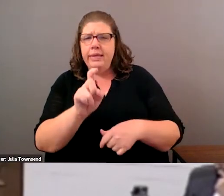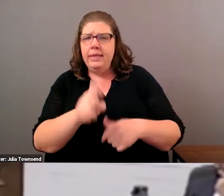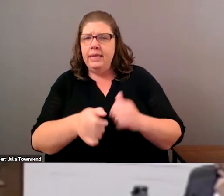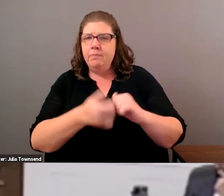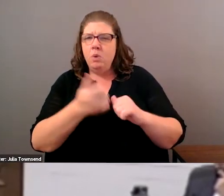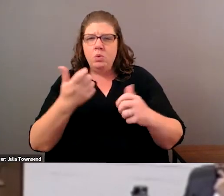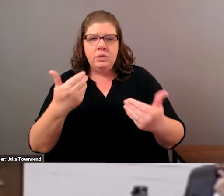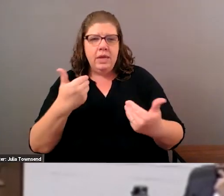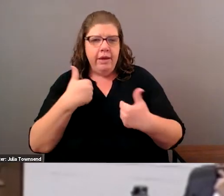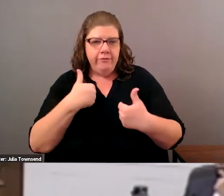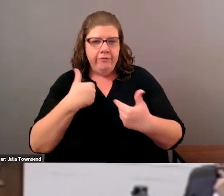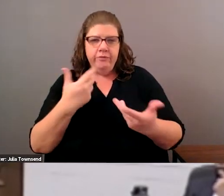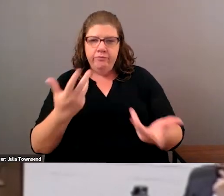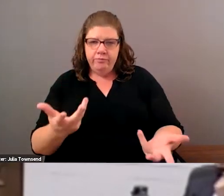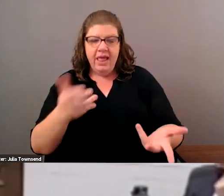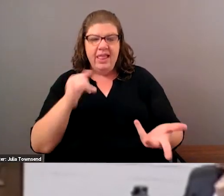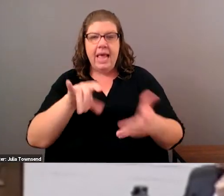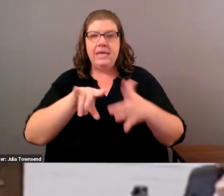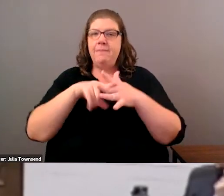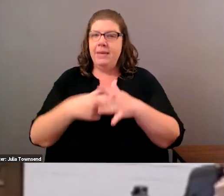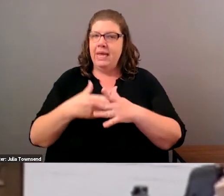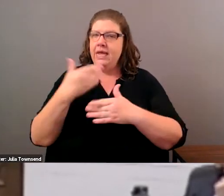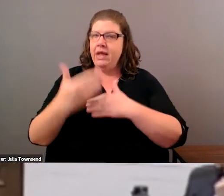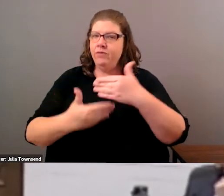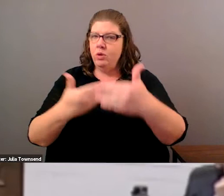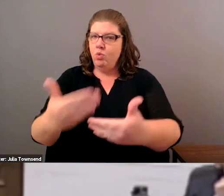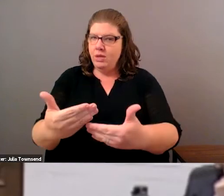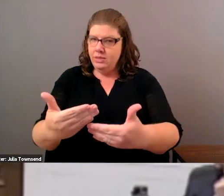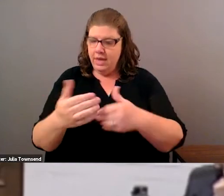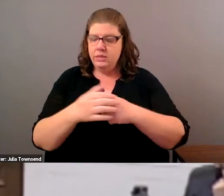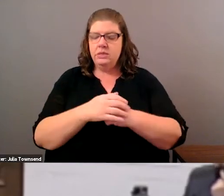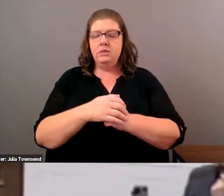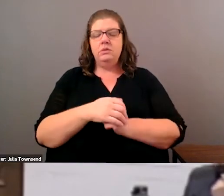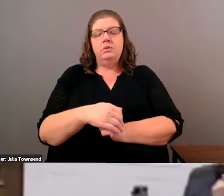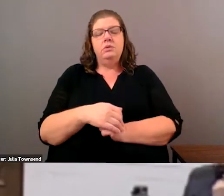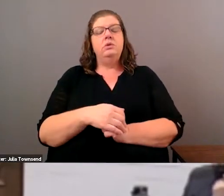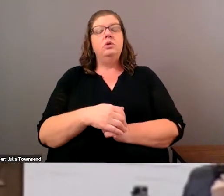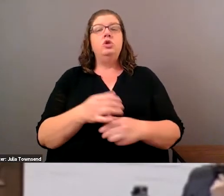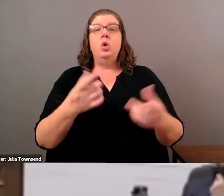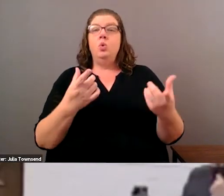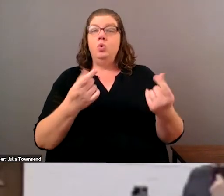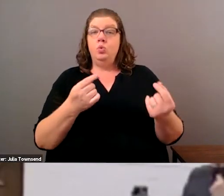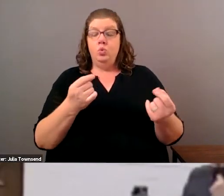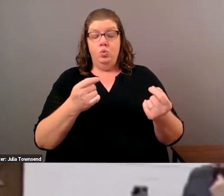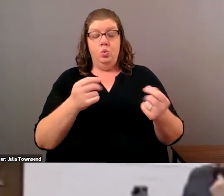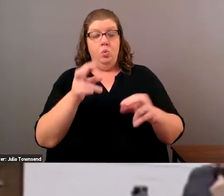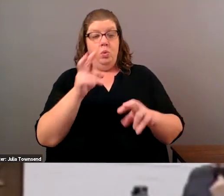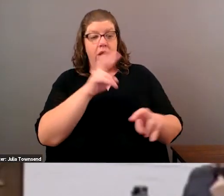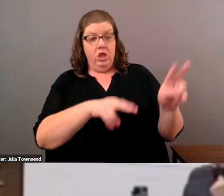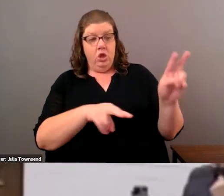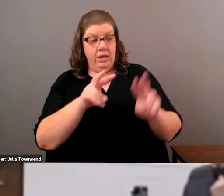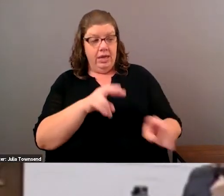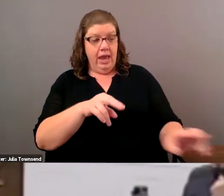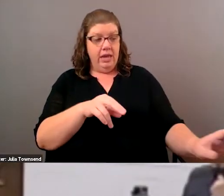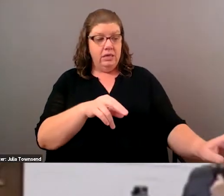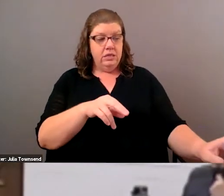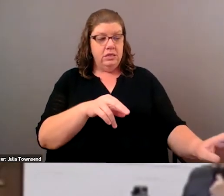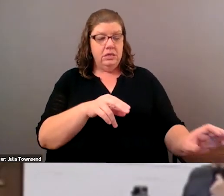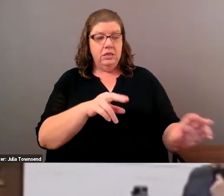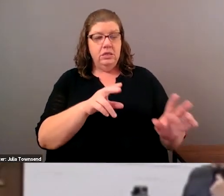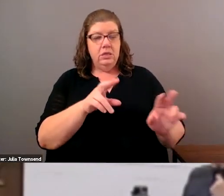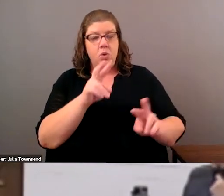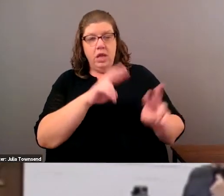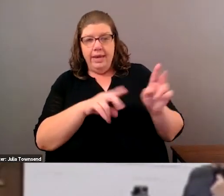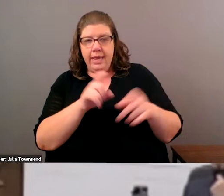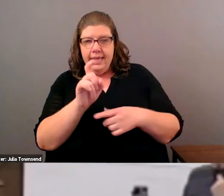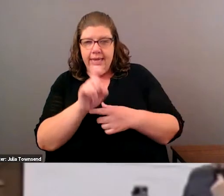the beginning of this whole process. So what we did was we looked at where the need